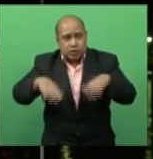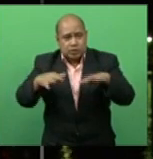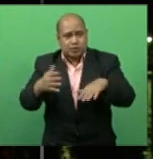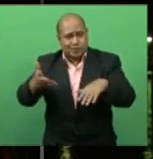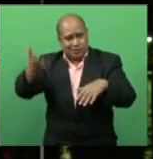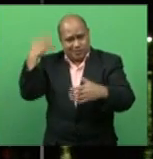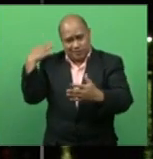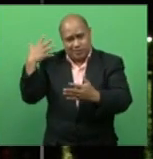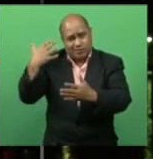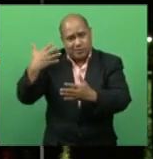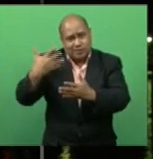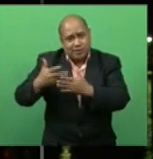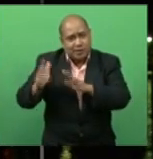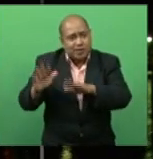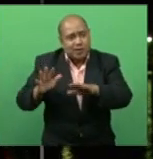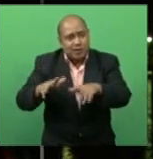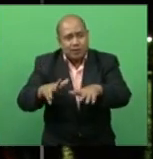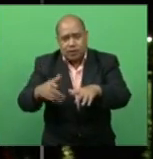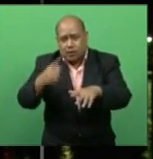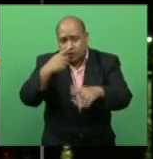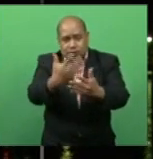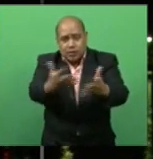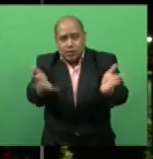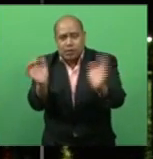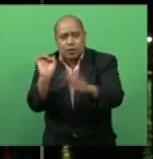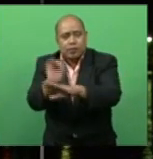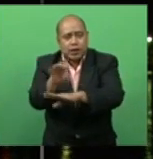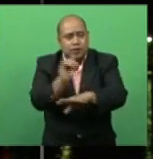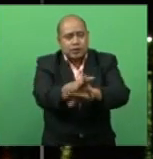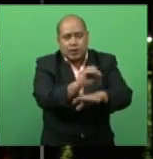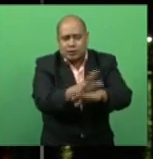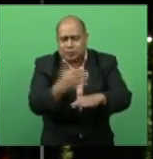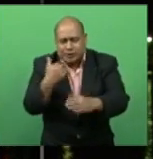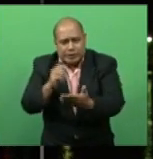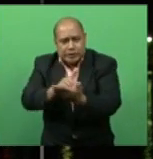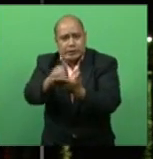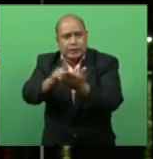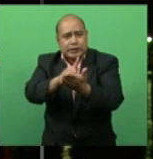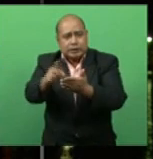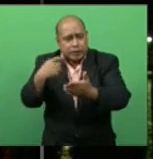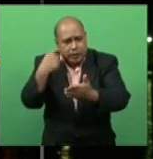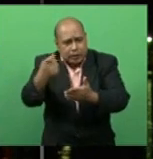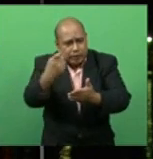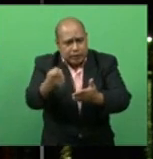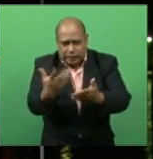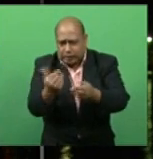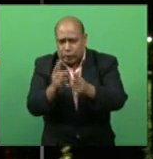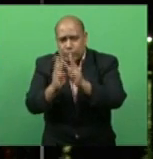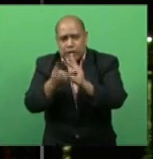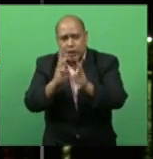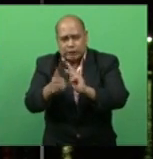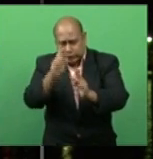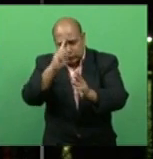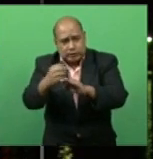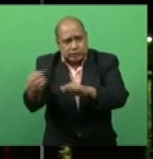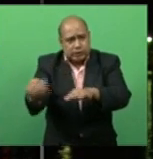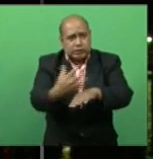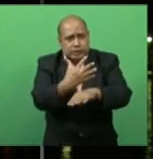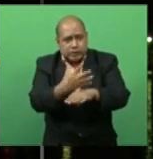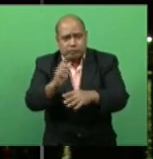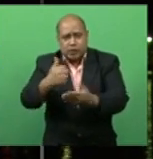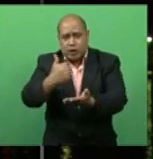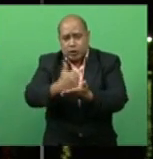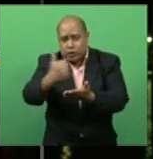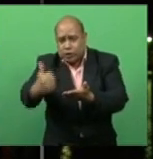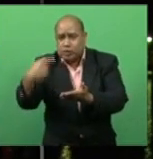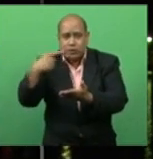being advised to be wary of waterborne diseases. Venina Rakautonga reports that authorities are urging people to stay away from